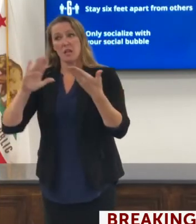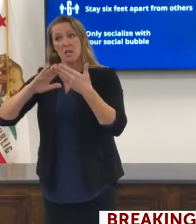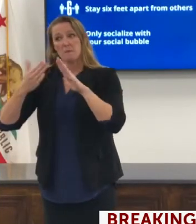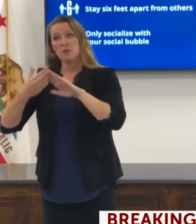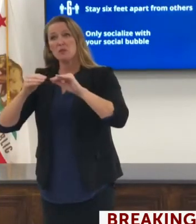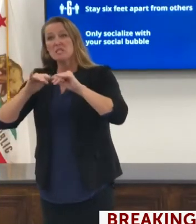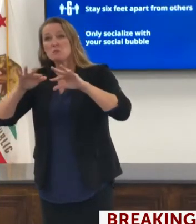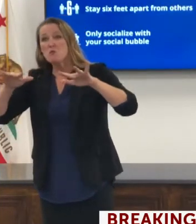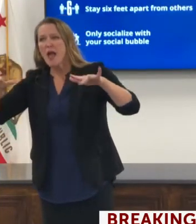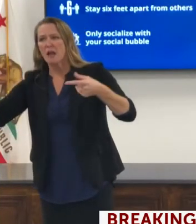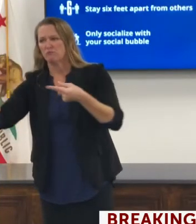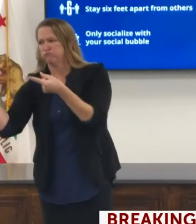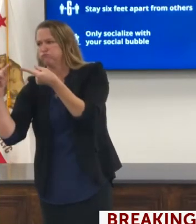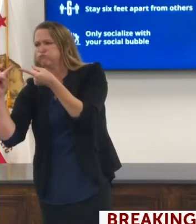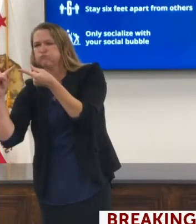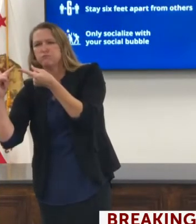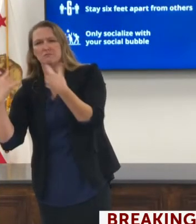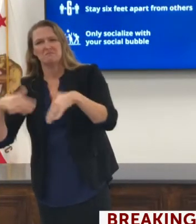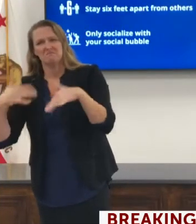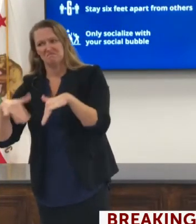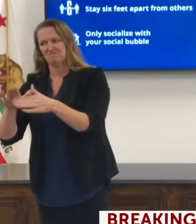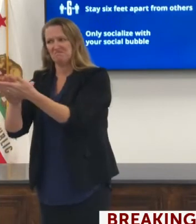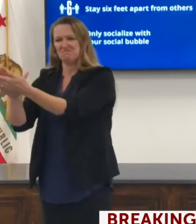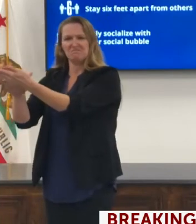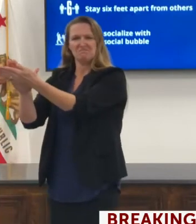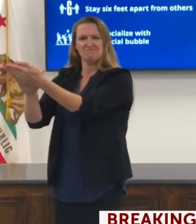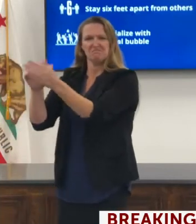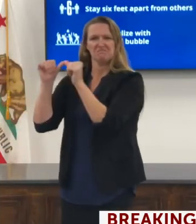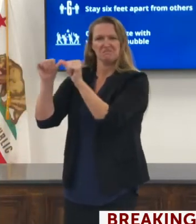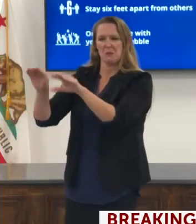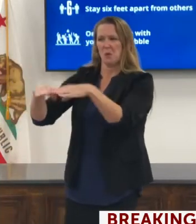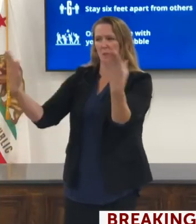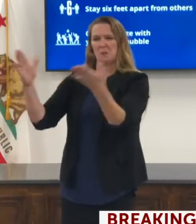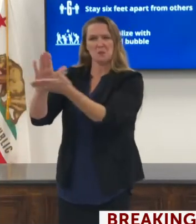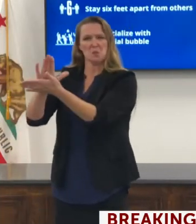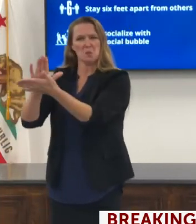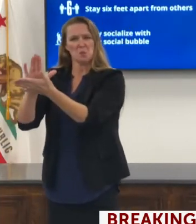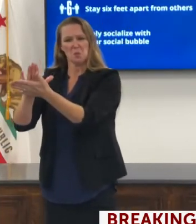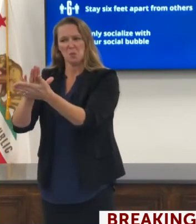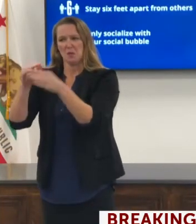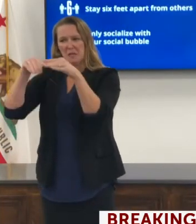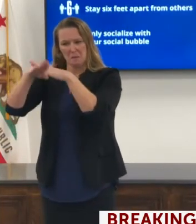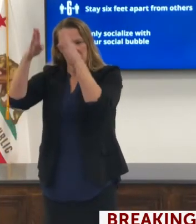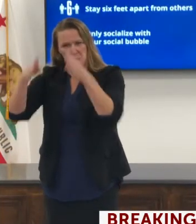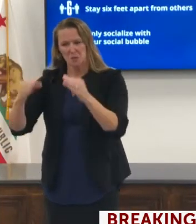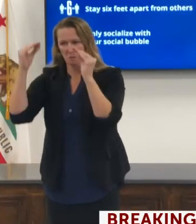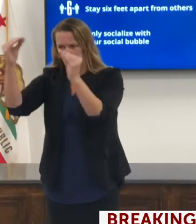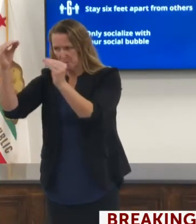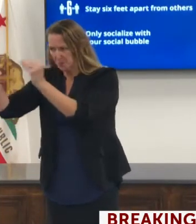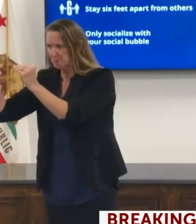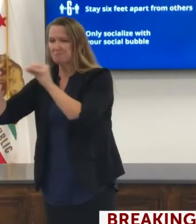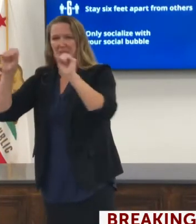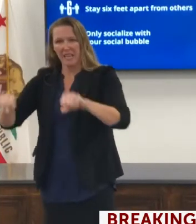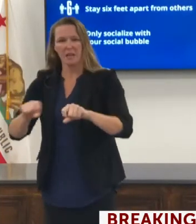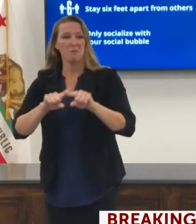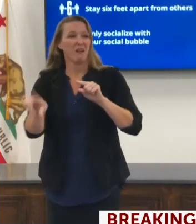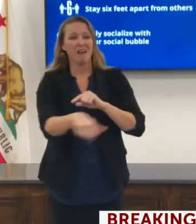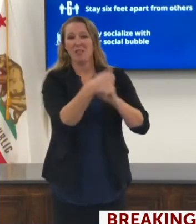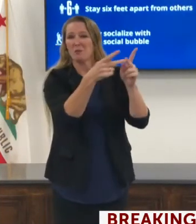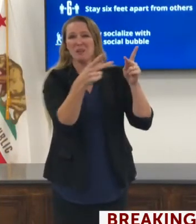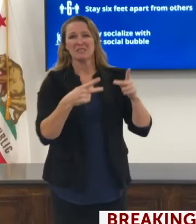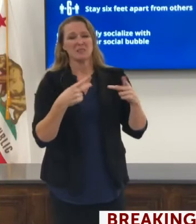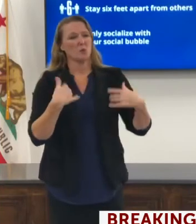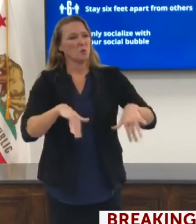of maintaining in-person instruction, and other places are having a much harder time. It really is related